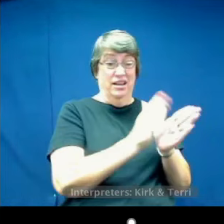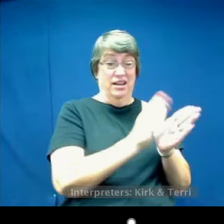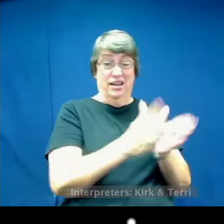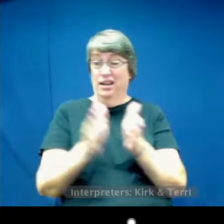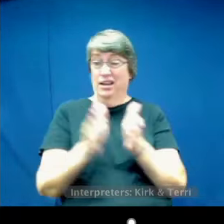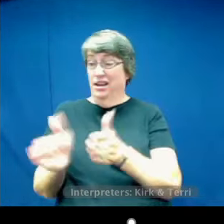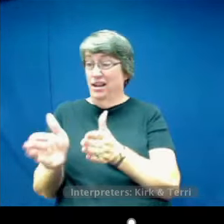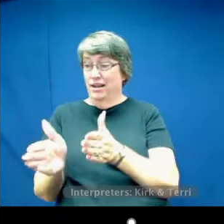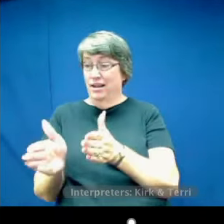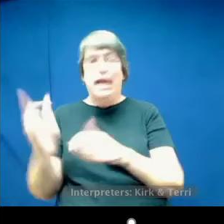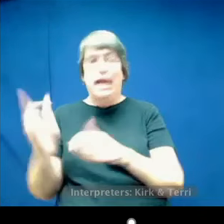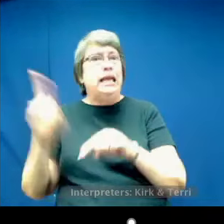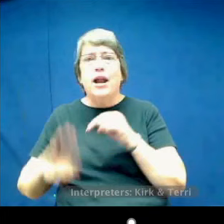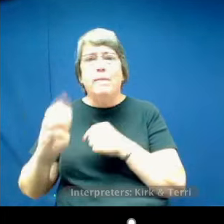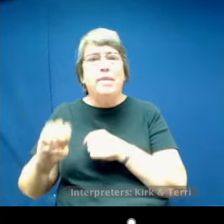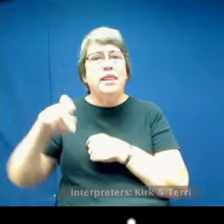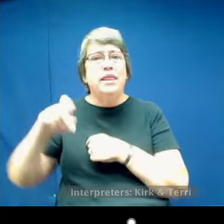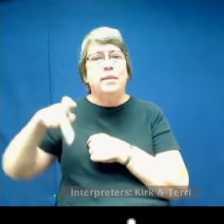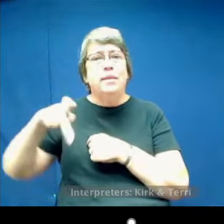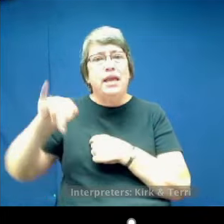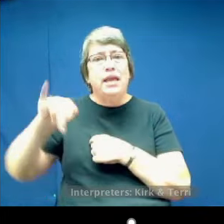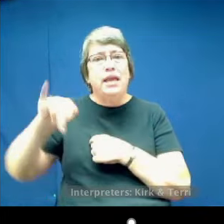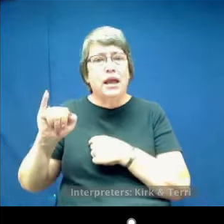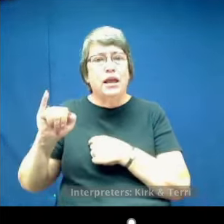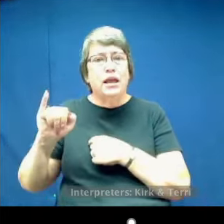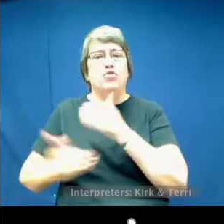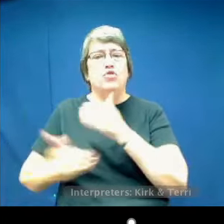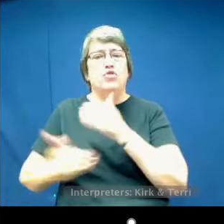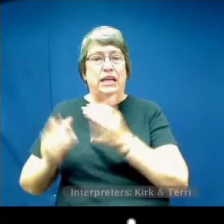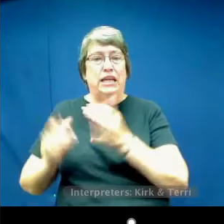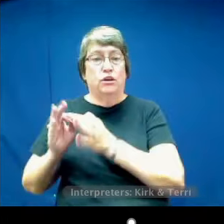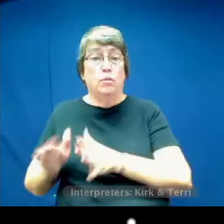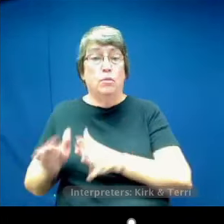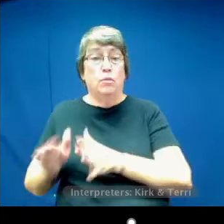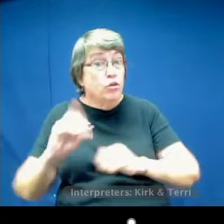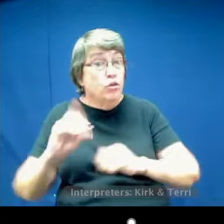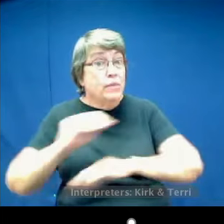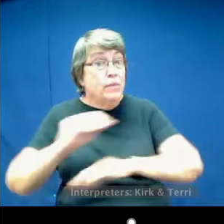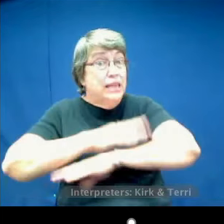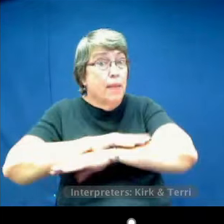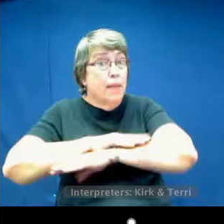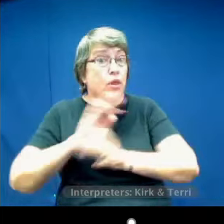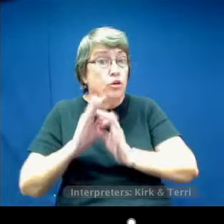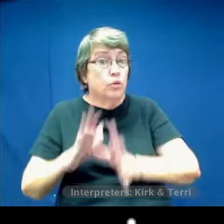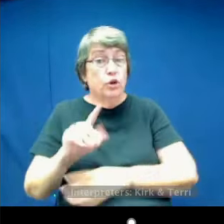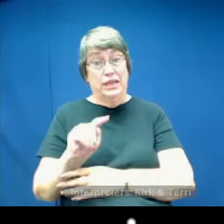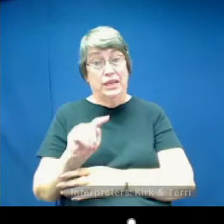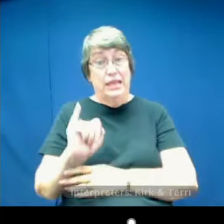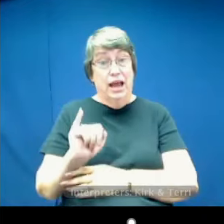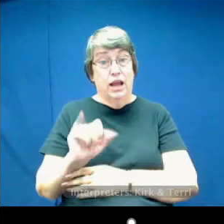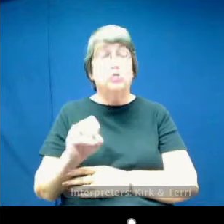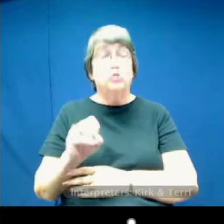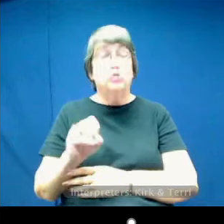proceedings except as a table interpreter. So if you have multiple deaf